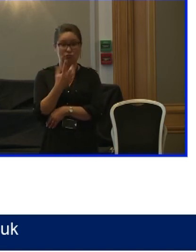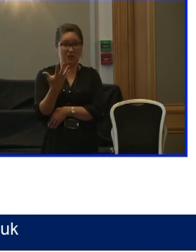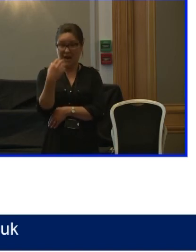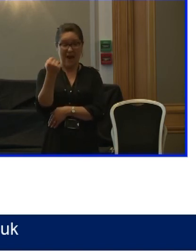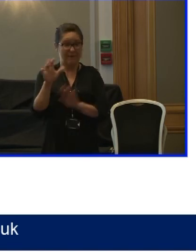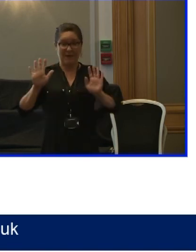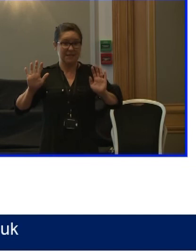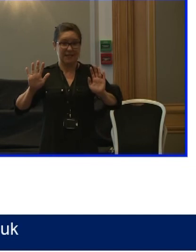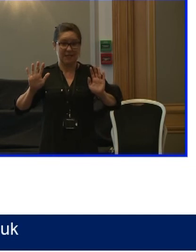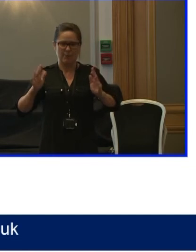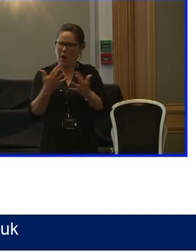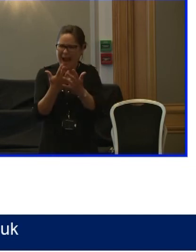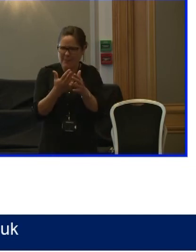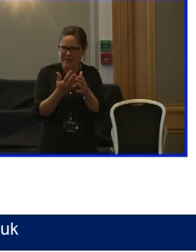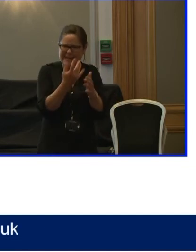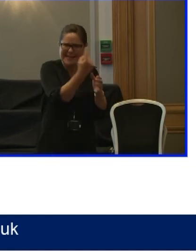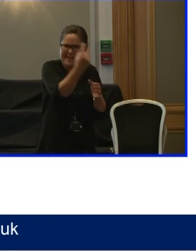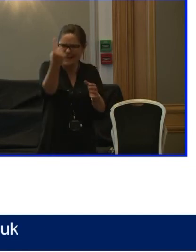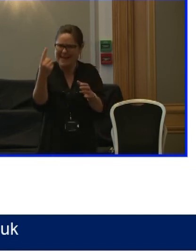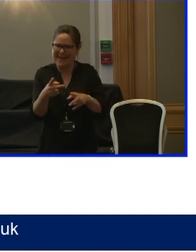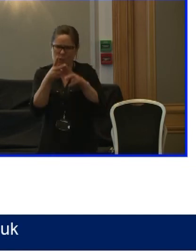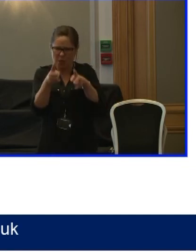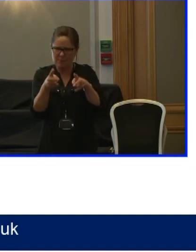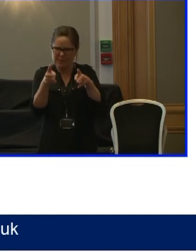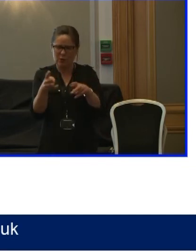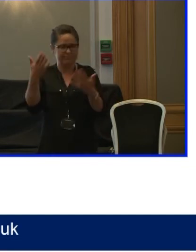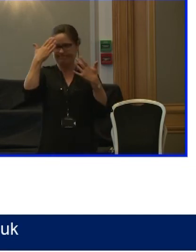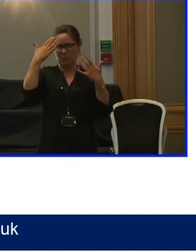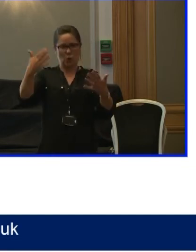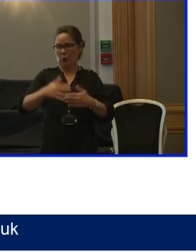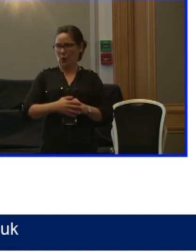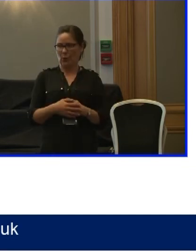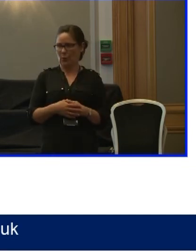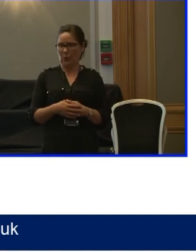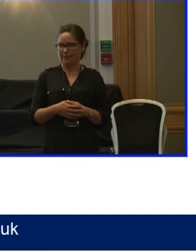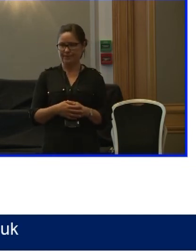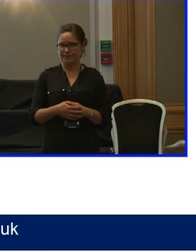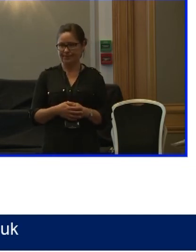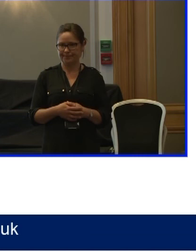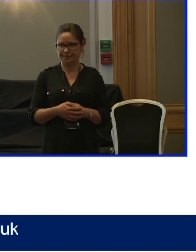No. But... Oh, we've Denise is the lady up the front.